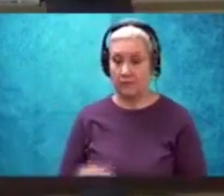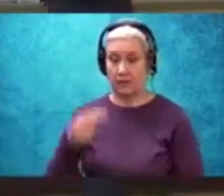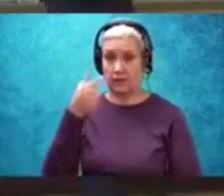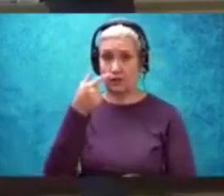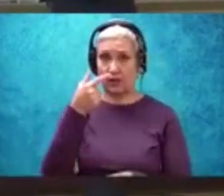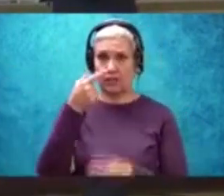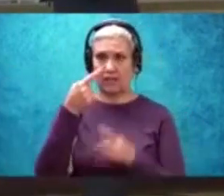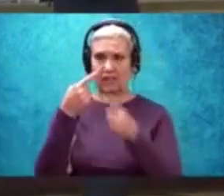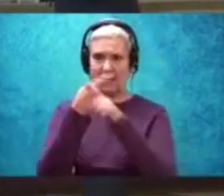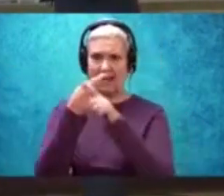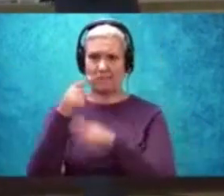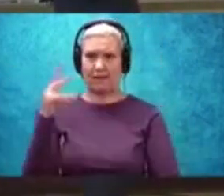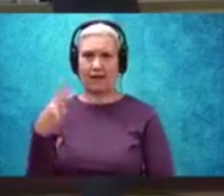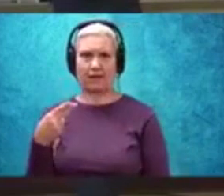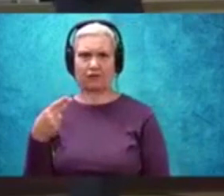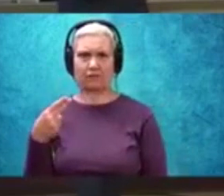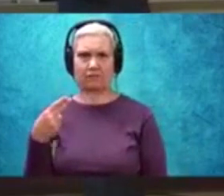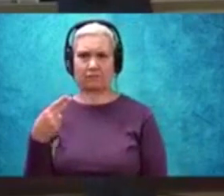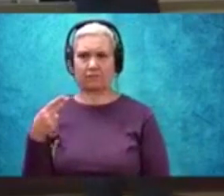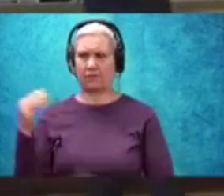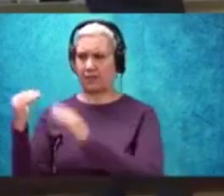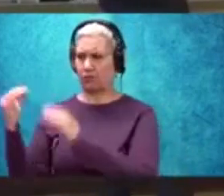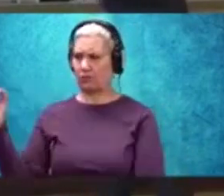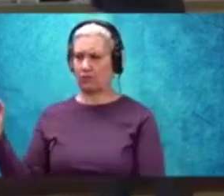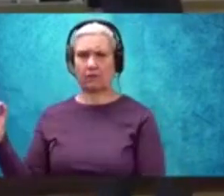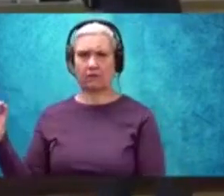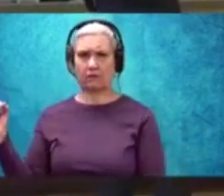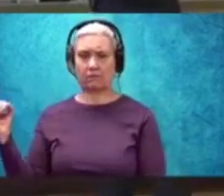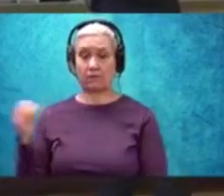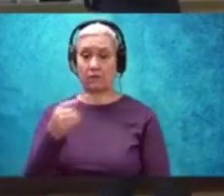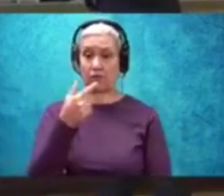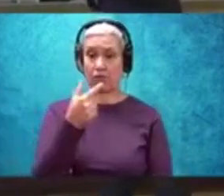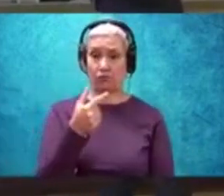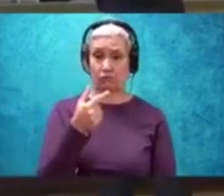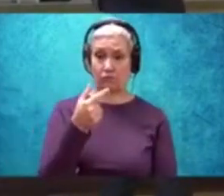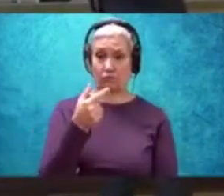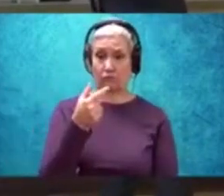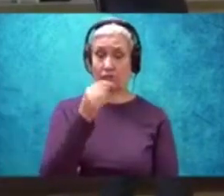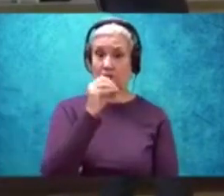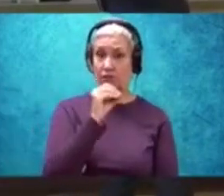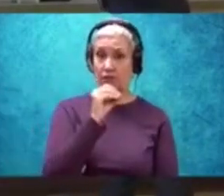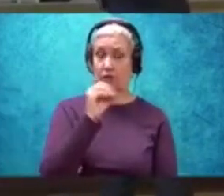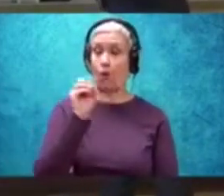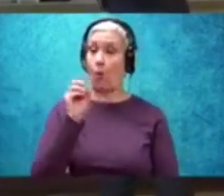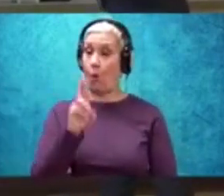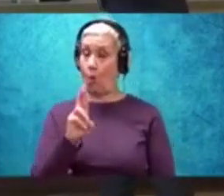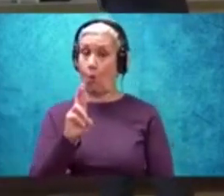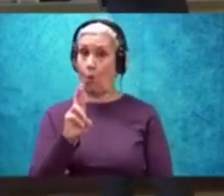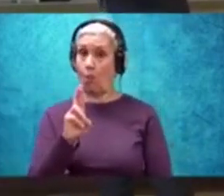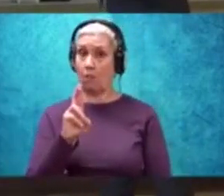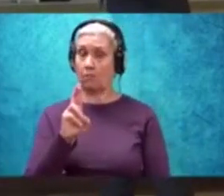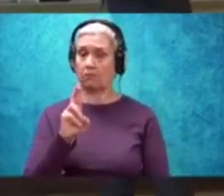times h is equal to 0. Either g is equal to 0 or